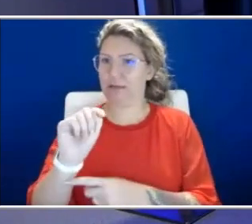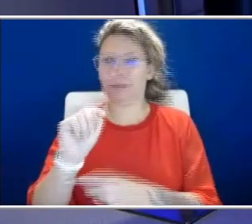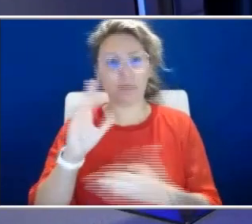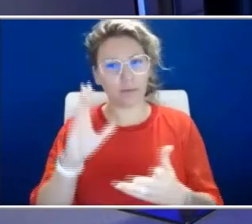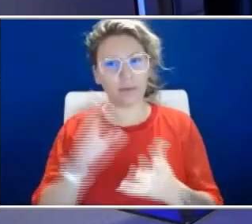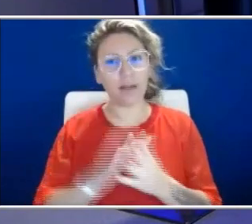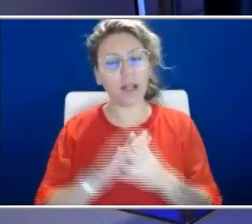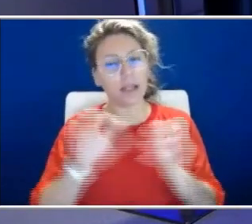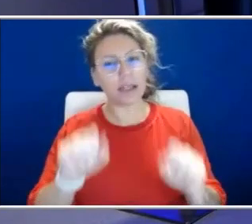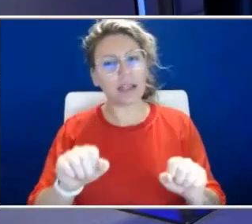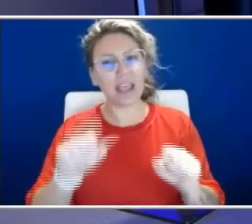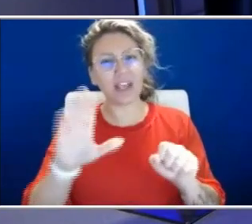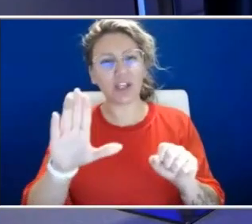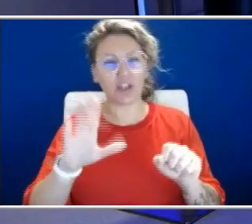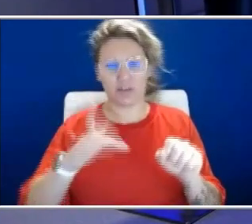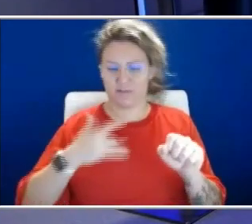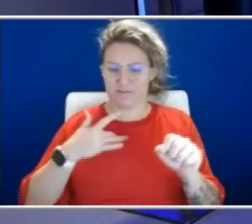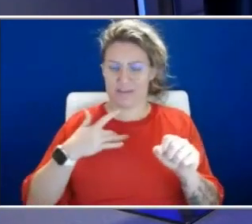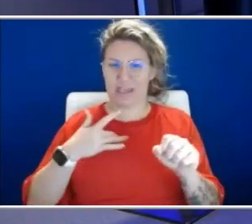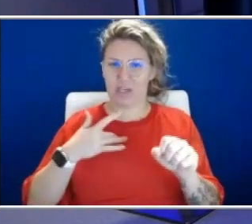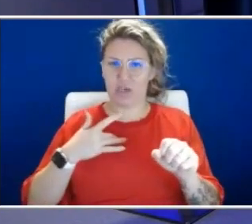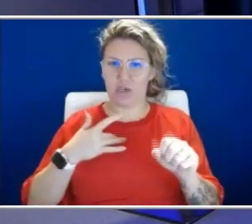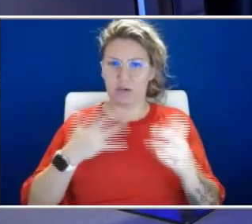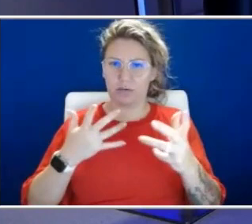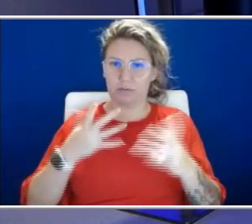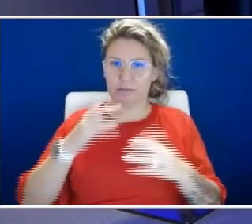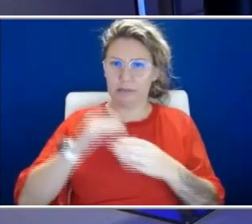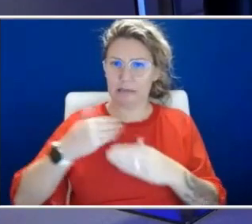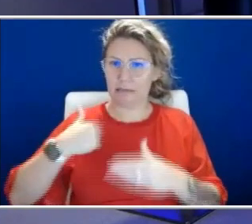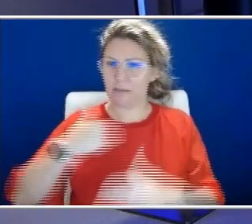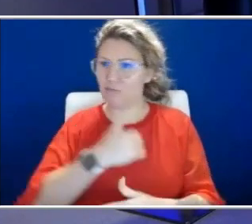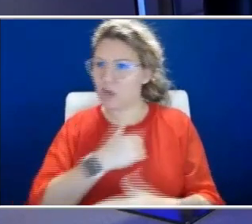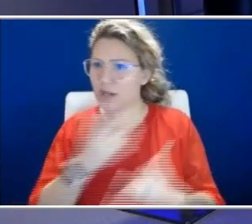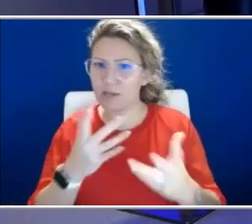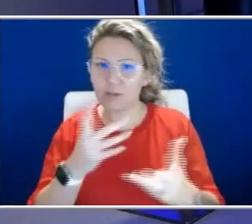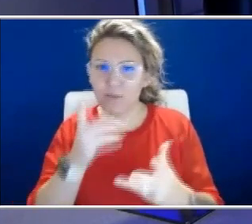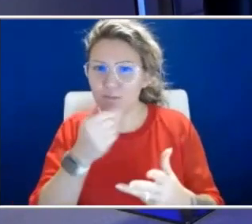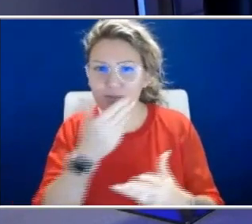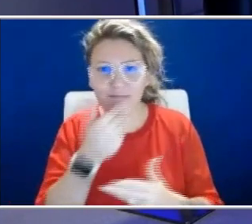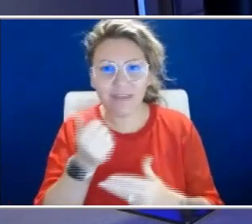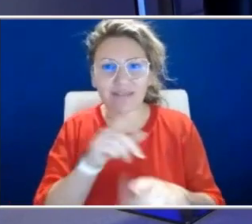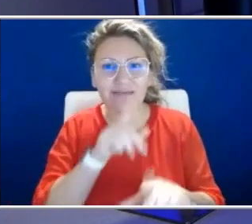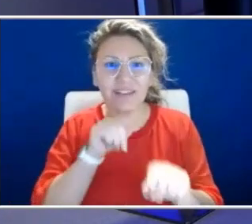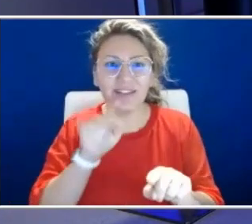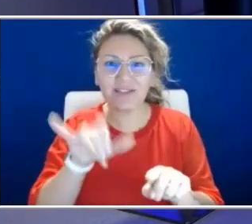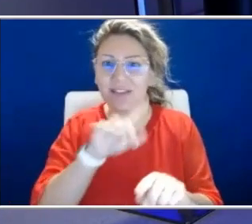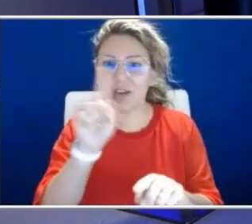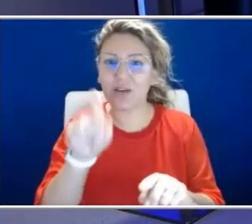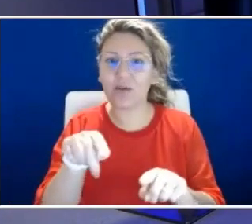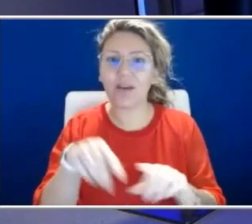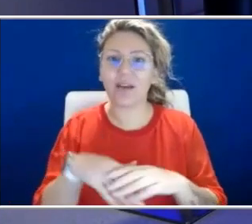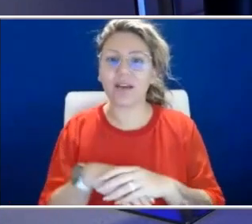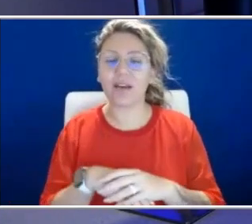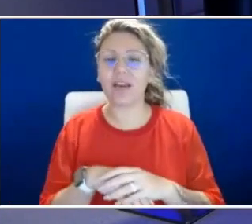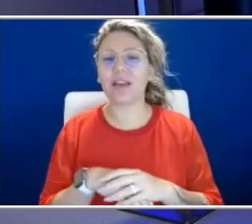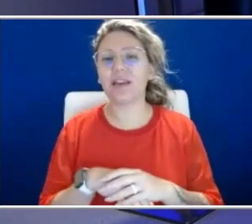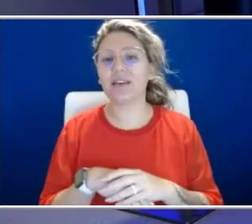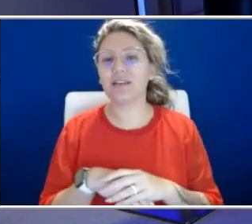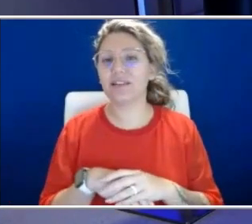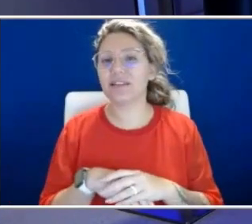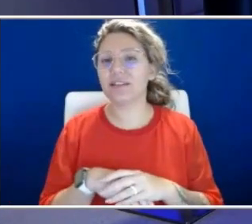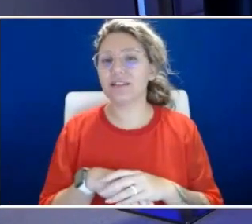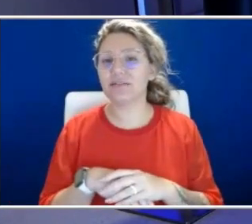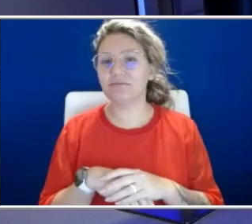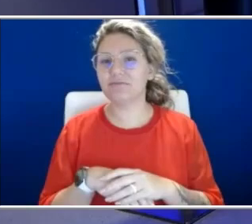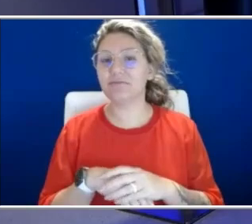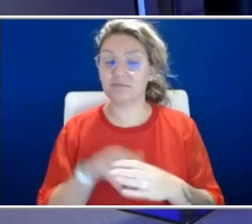breast sensation after this? Dr. Farmer or Dr. Holding, who would best answer this question? Would be there are certainly